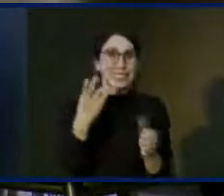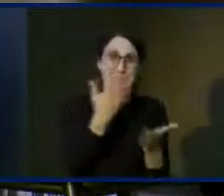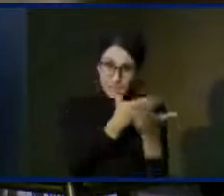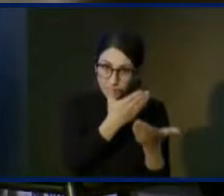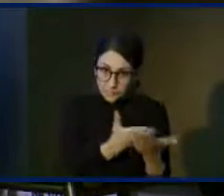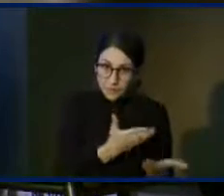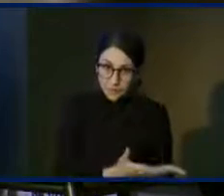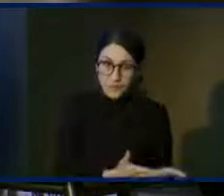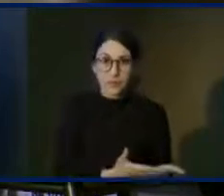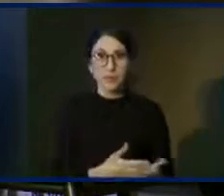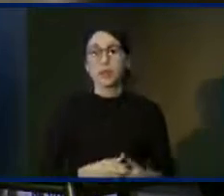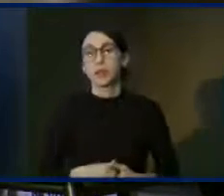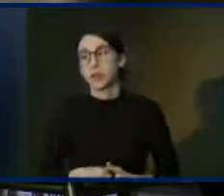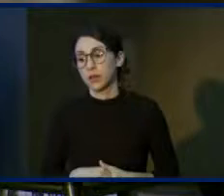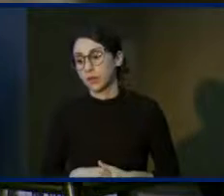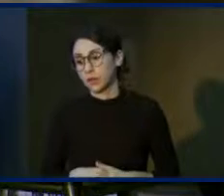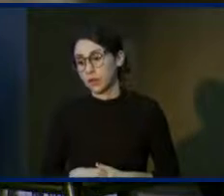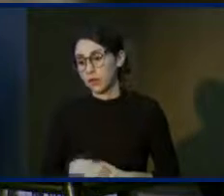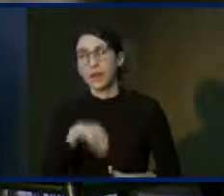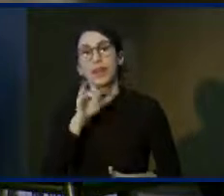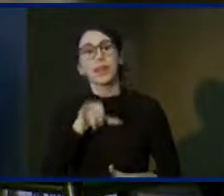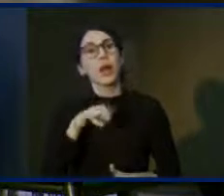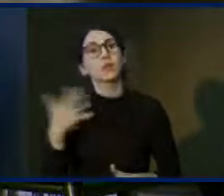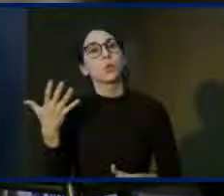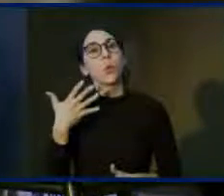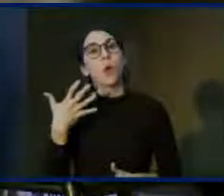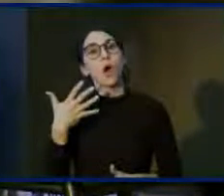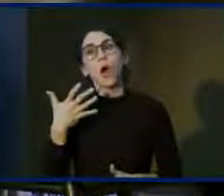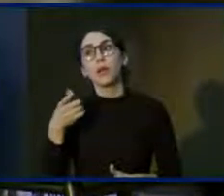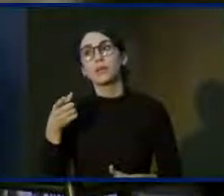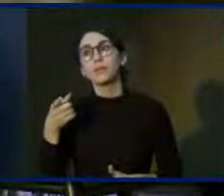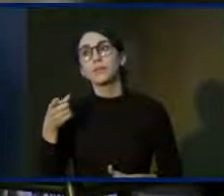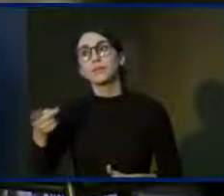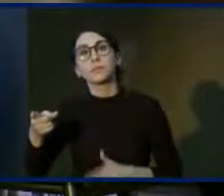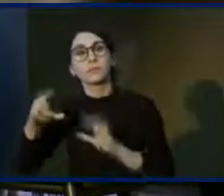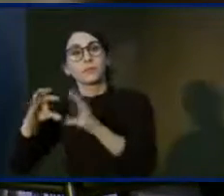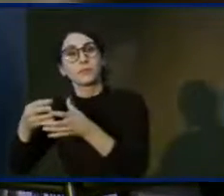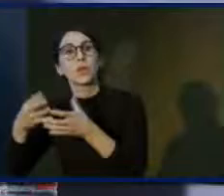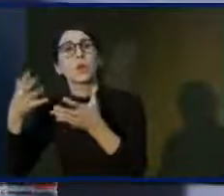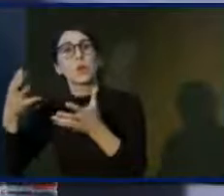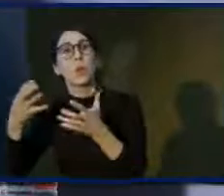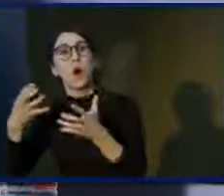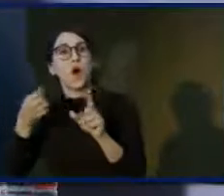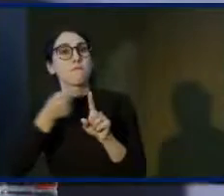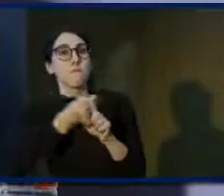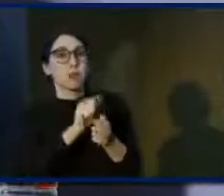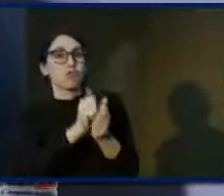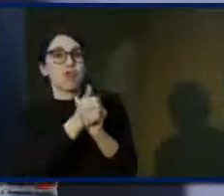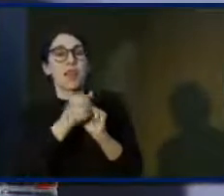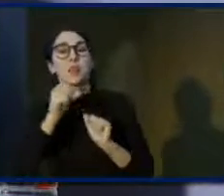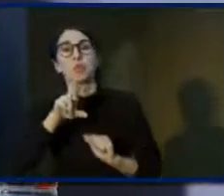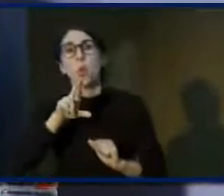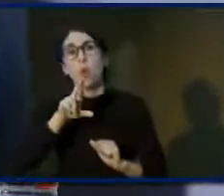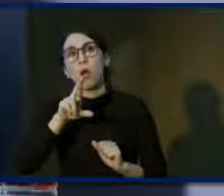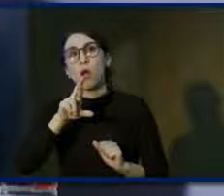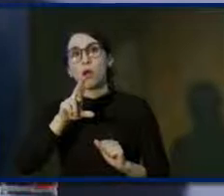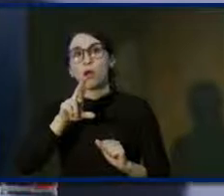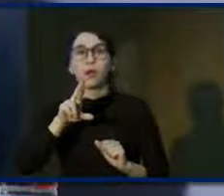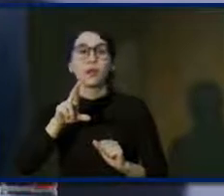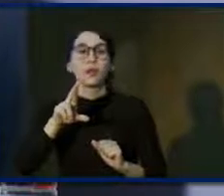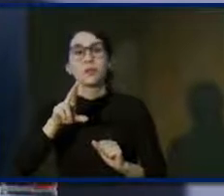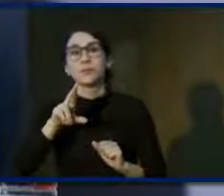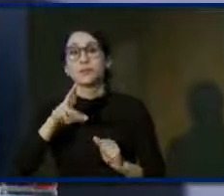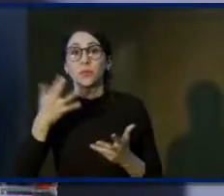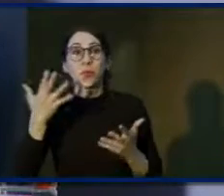is happening on the other group of people who want to change things or take it back to the Jim